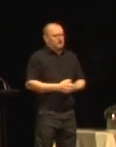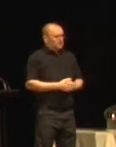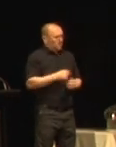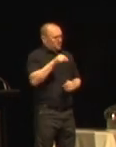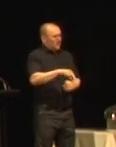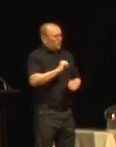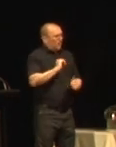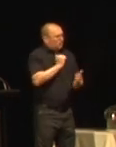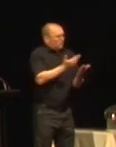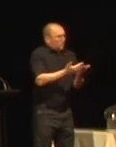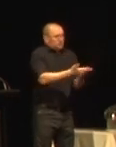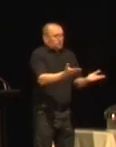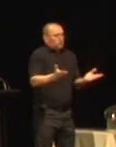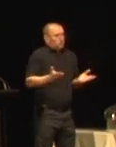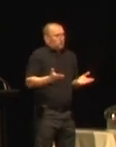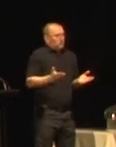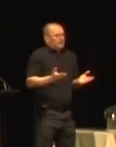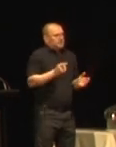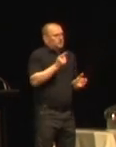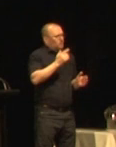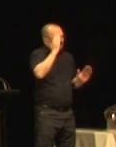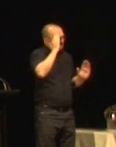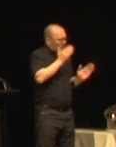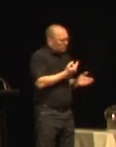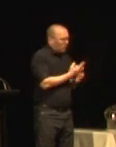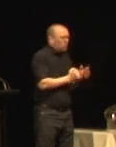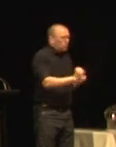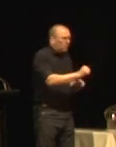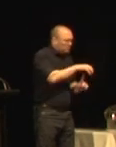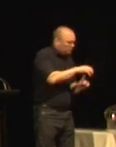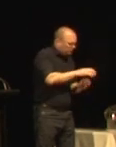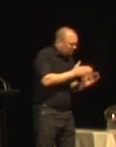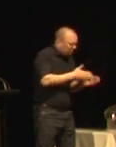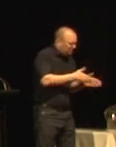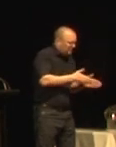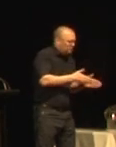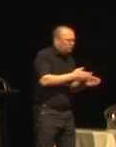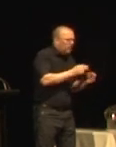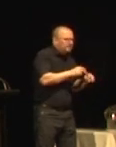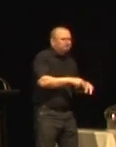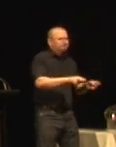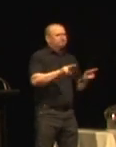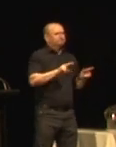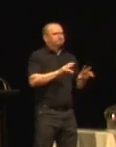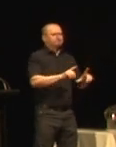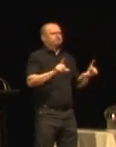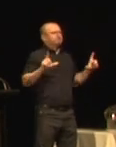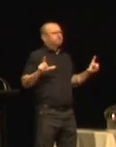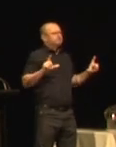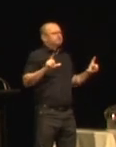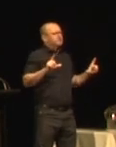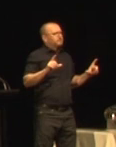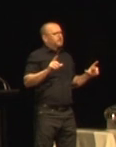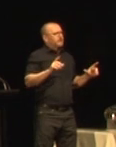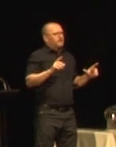proposing to you today, is asking you to lift your sights. There's a purpose to all of this and an urgency. And I